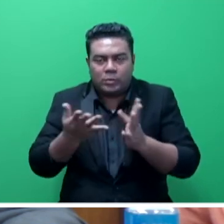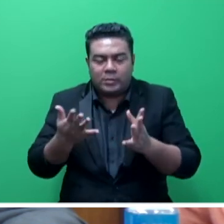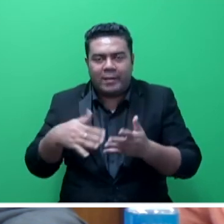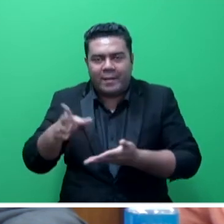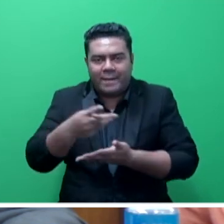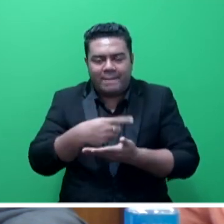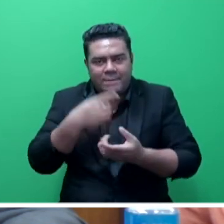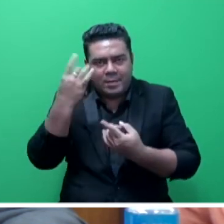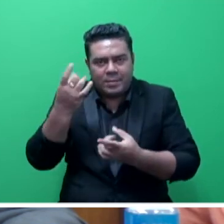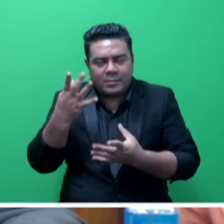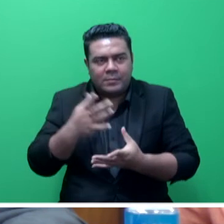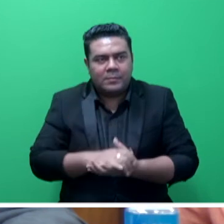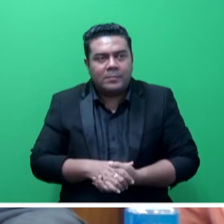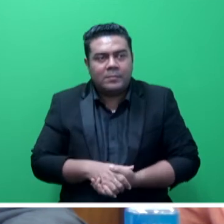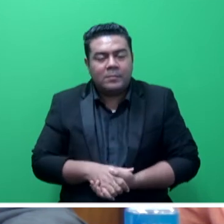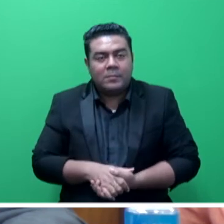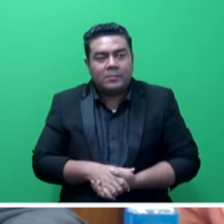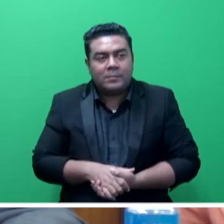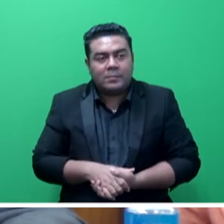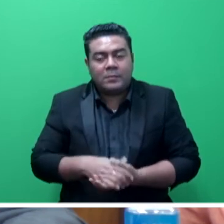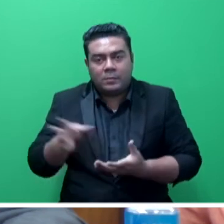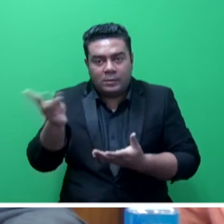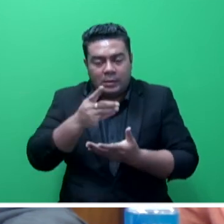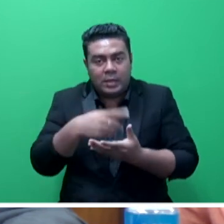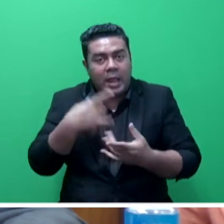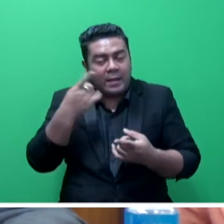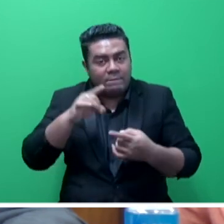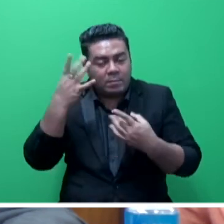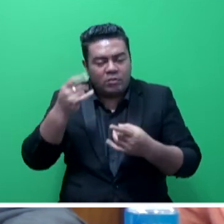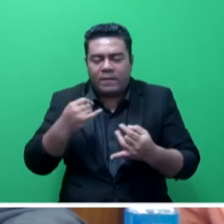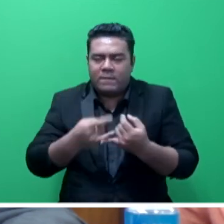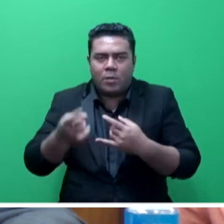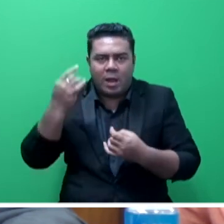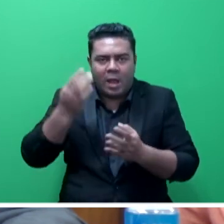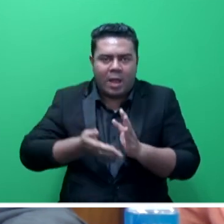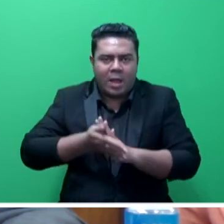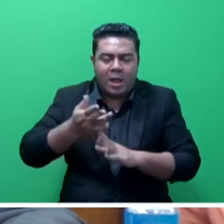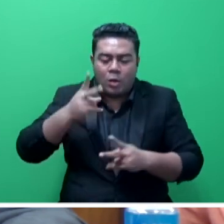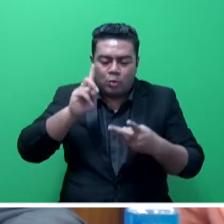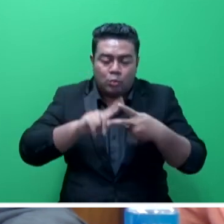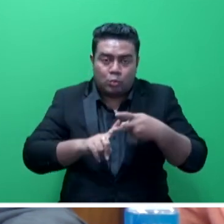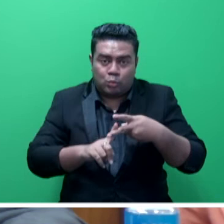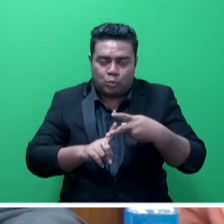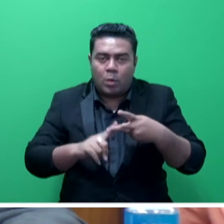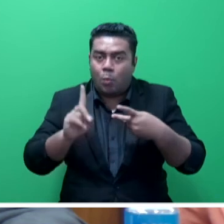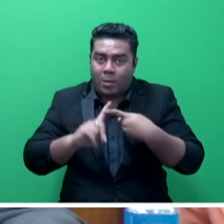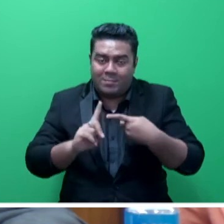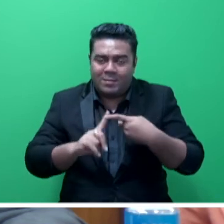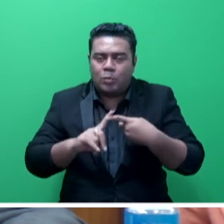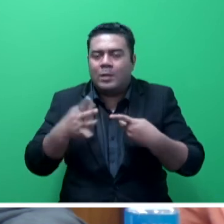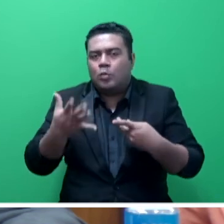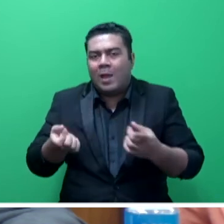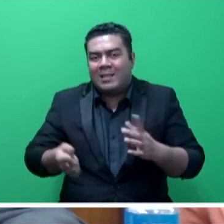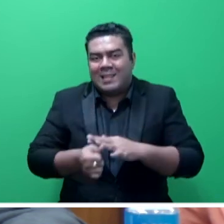information. The demand for hydrometeorological data and information is very high. There are two things here. One is to accessing the